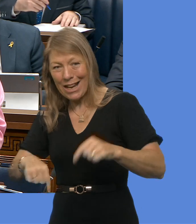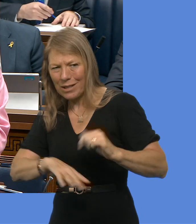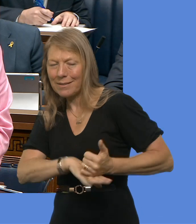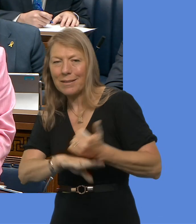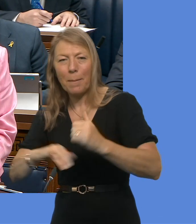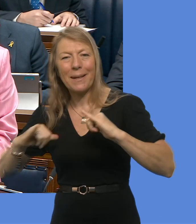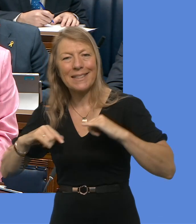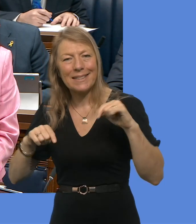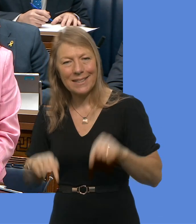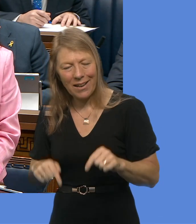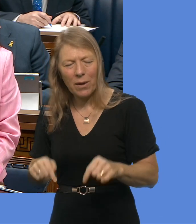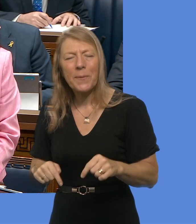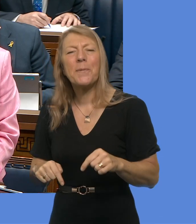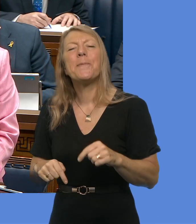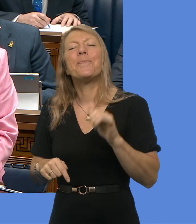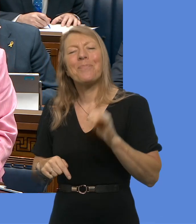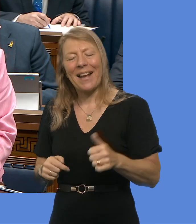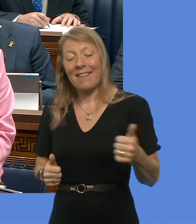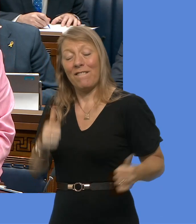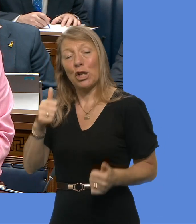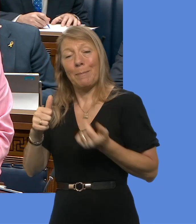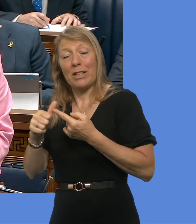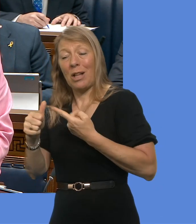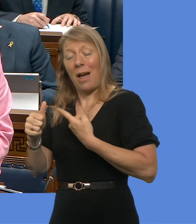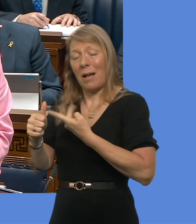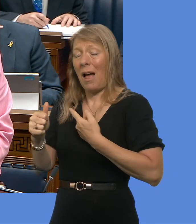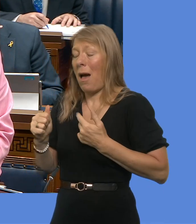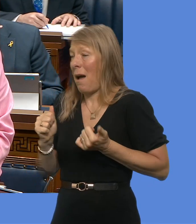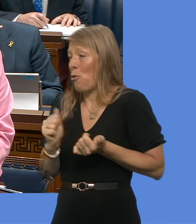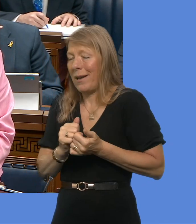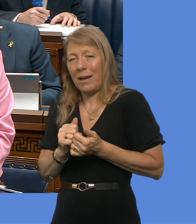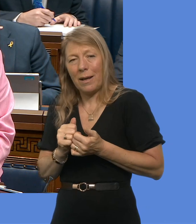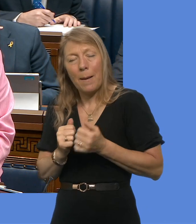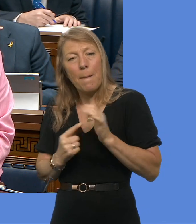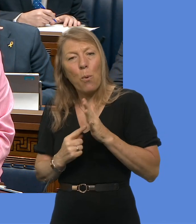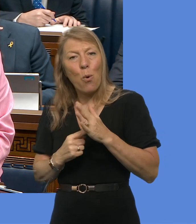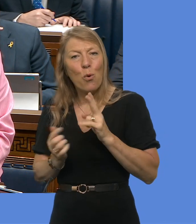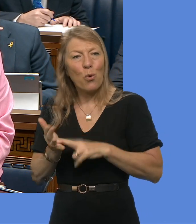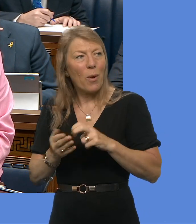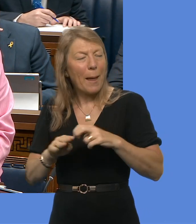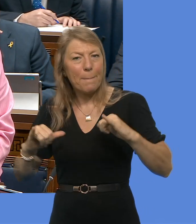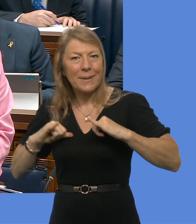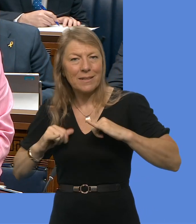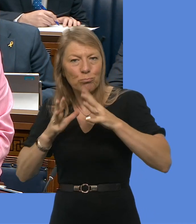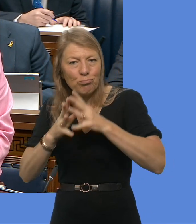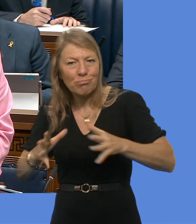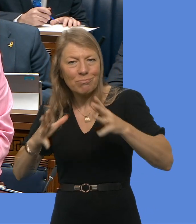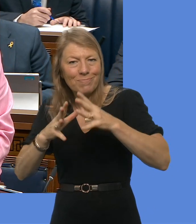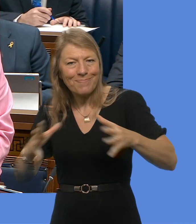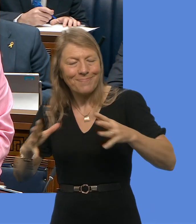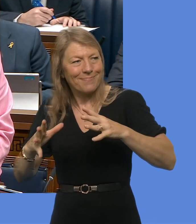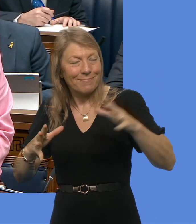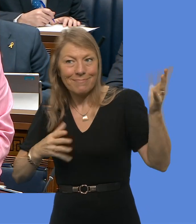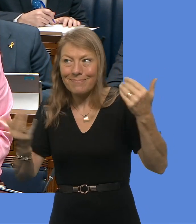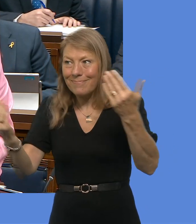I in terms of our prosperity agenda, and trying to ensure that the economy of Northern Ireland grows and works for everyone throughout Northern Ireland.